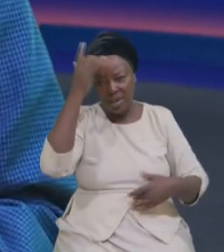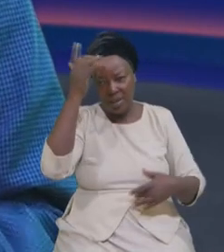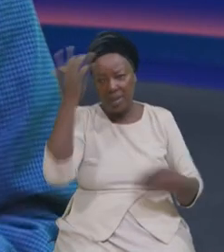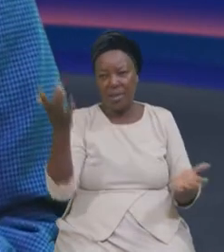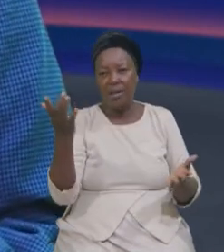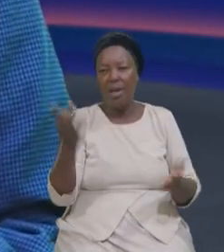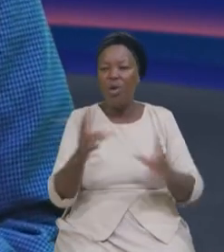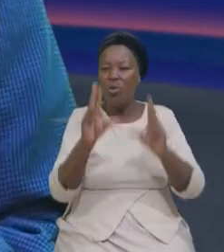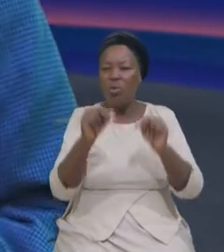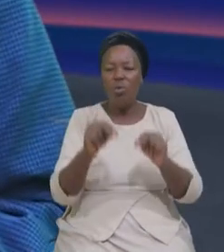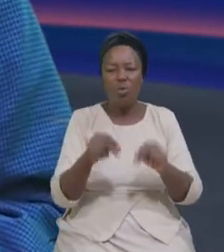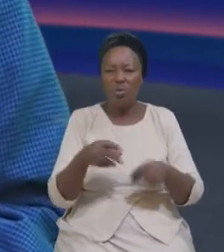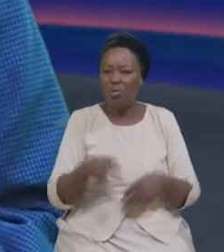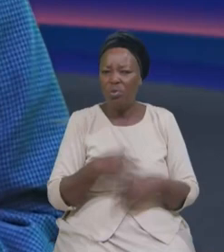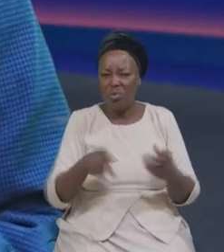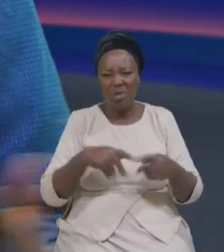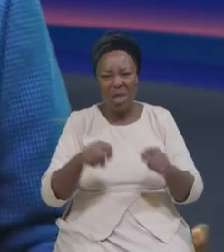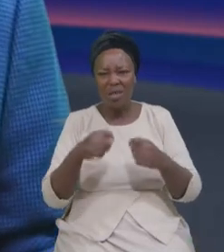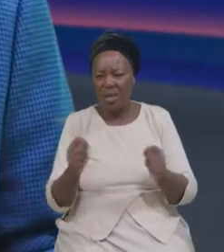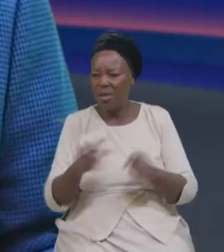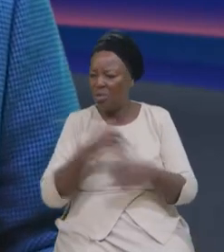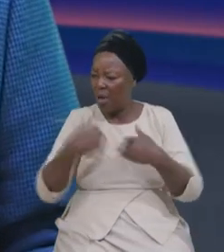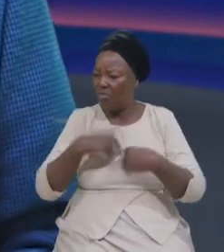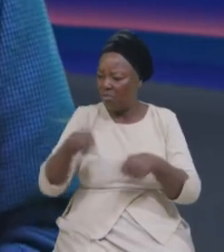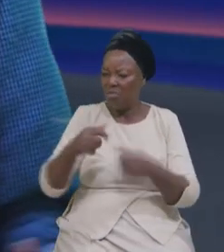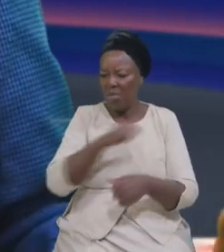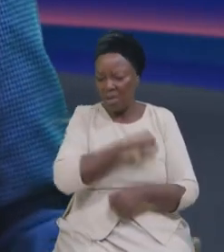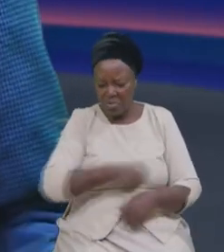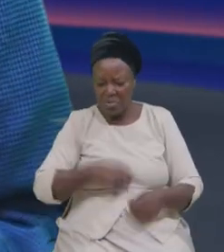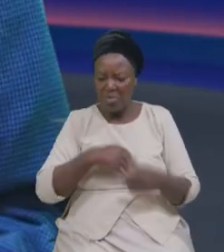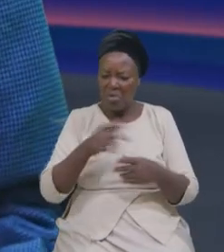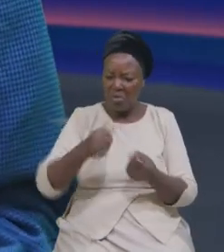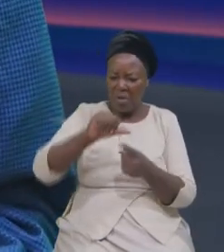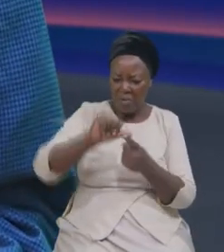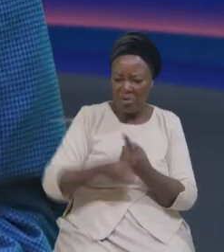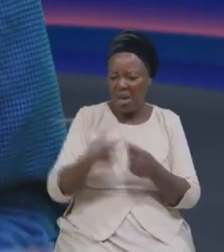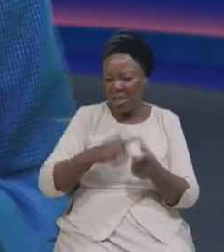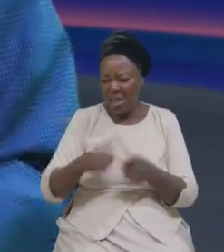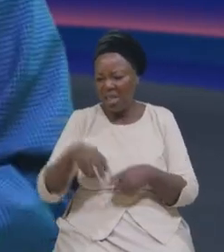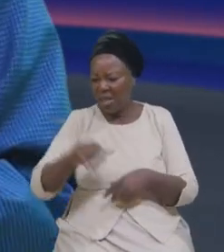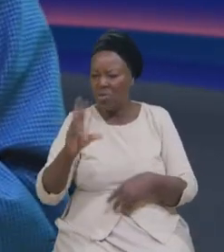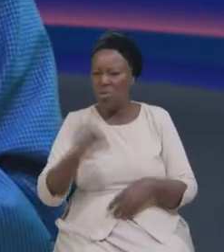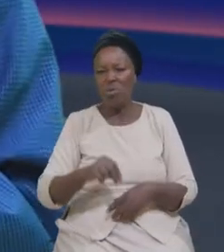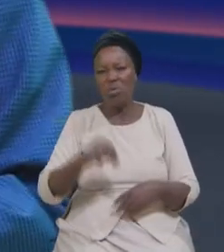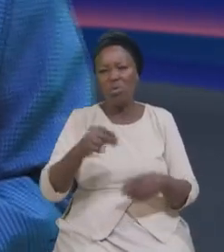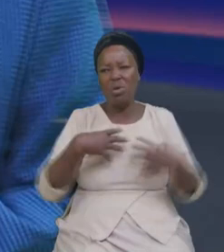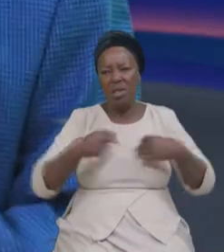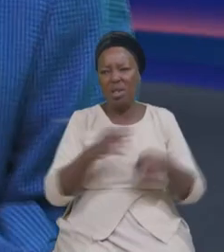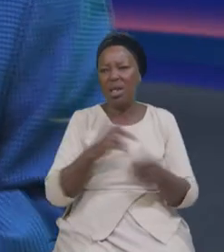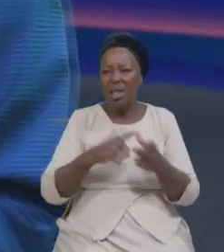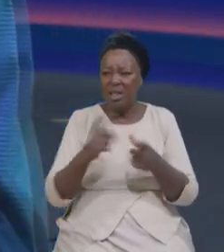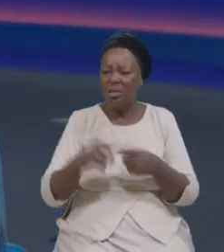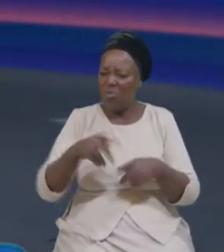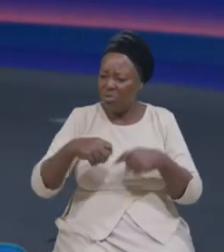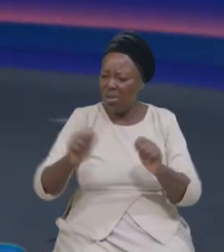prayed, I've fasted, I've done operation, I've sought, cure, but not kill. And listen, it's